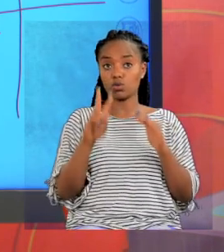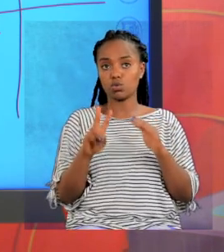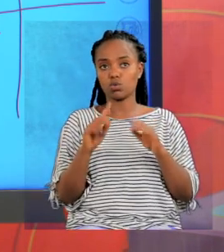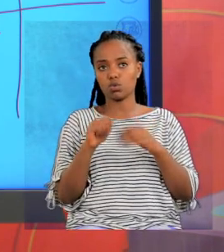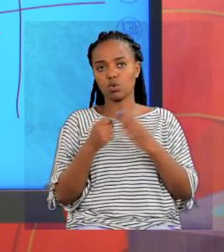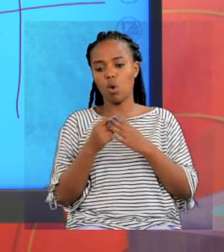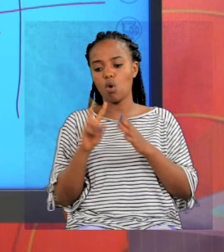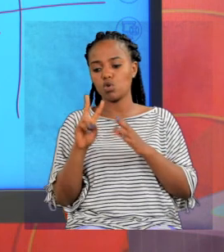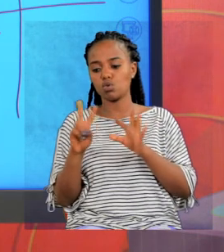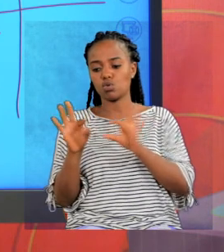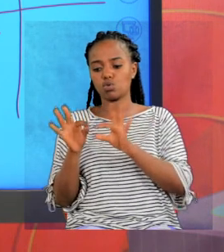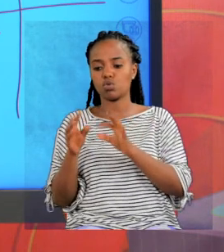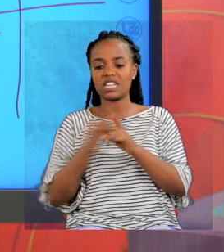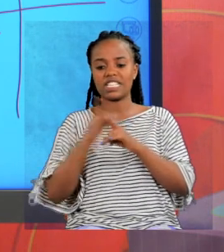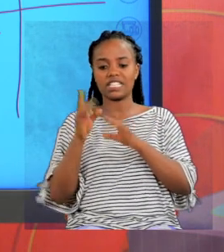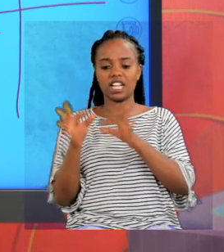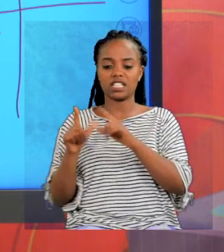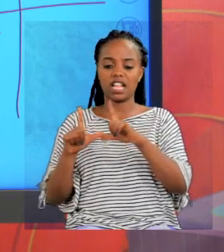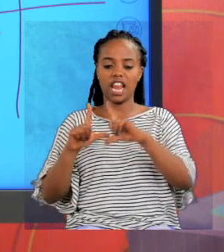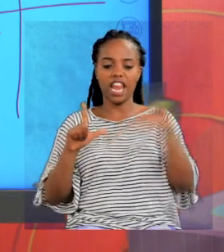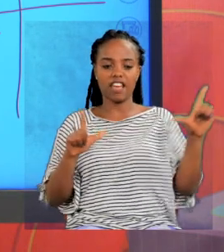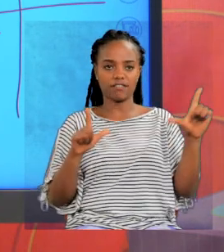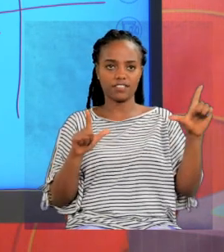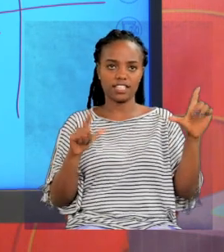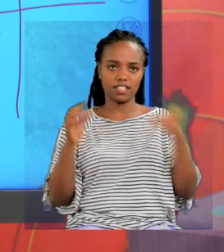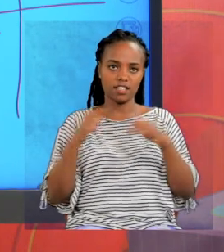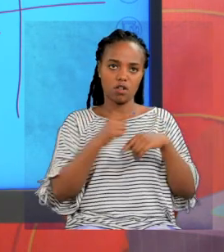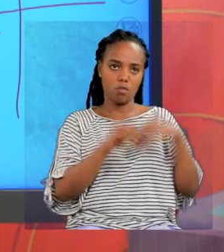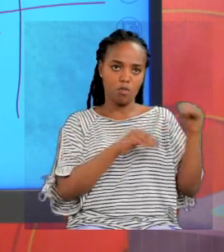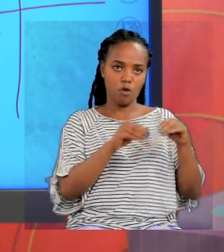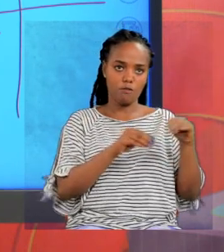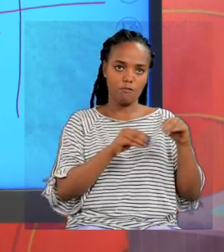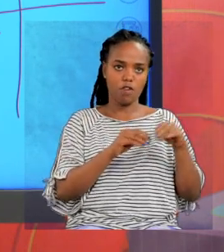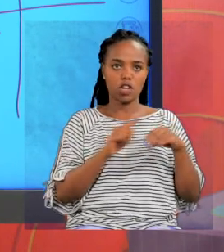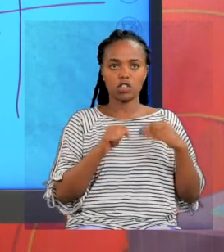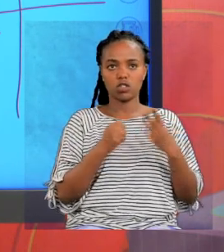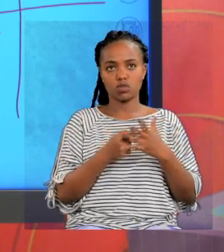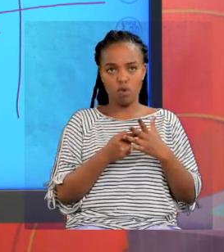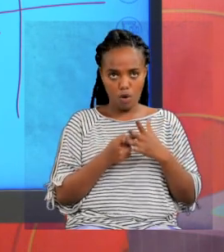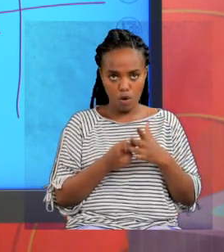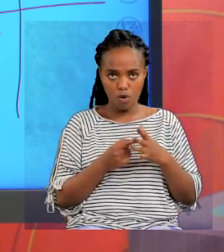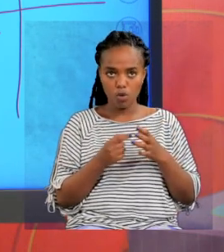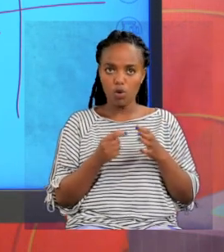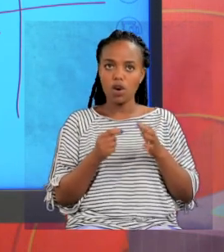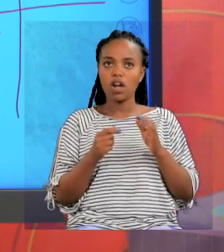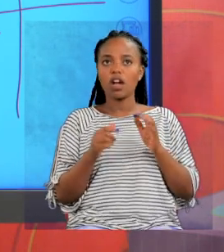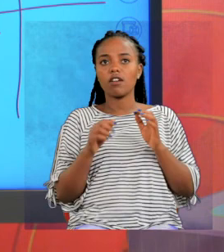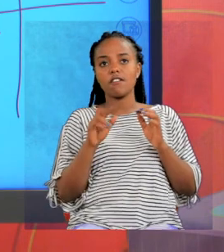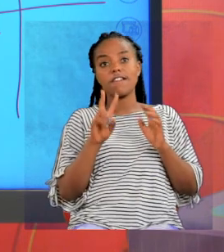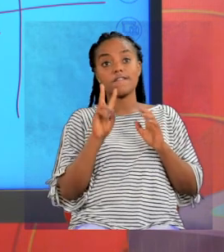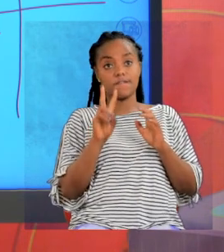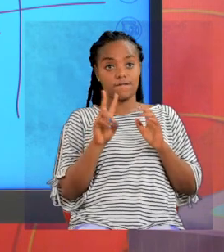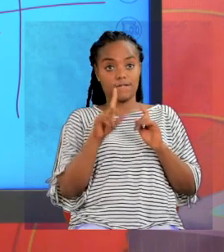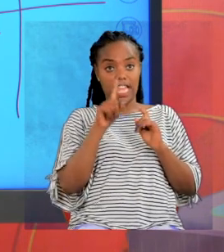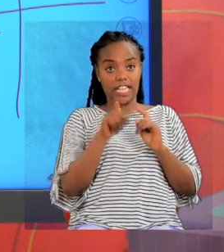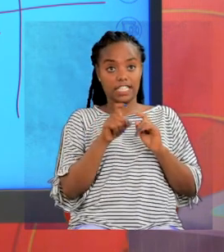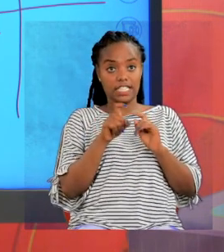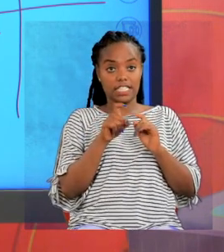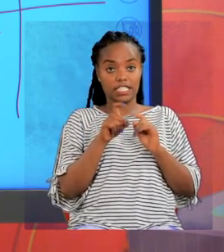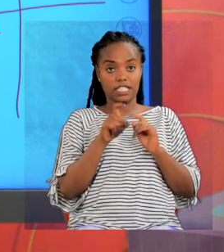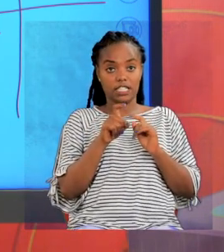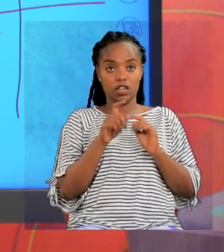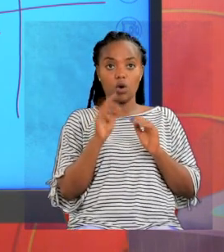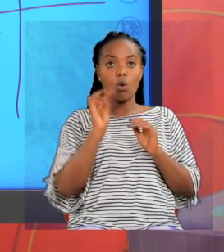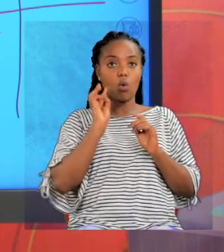means the focus is, it is y coordinate is the same as the vertex, but its x coordinate will be